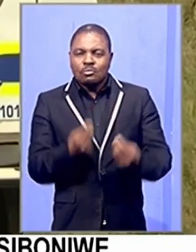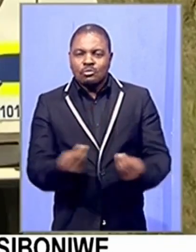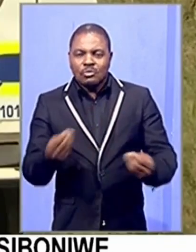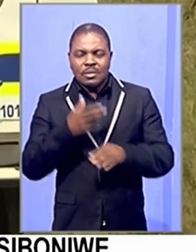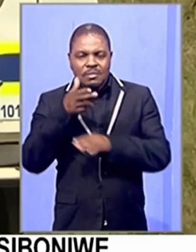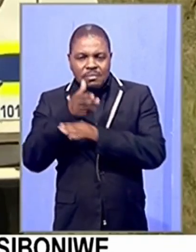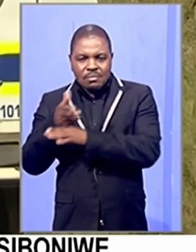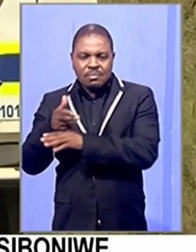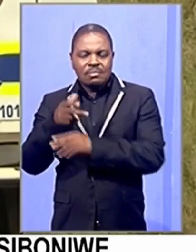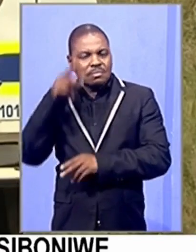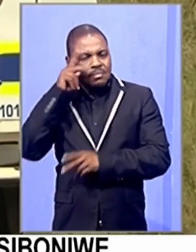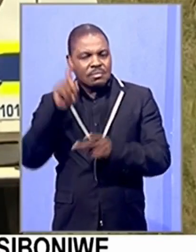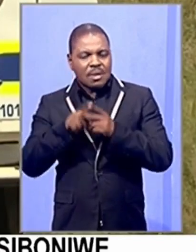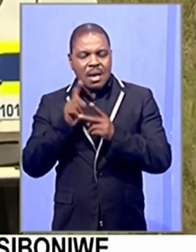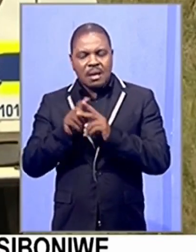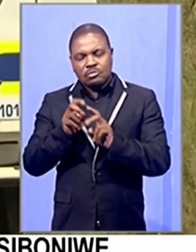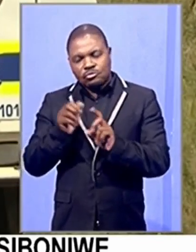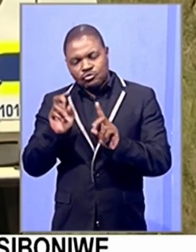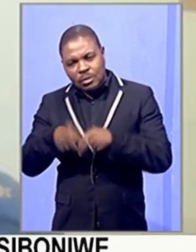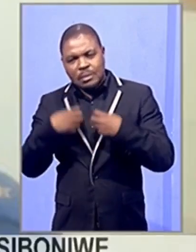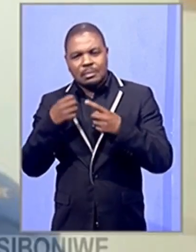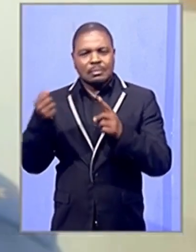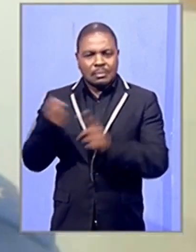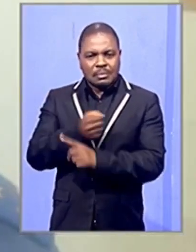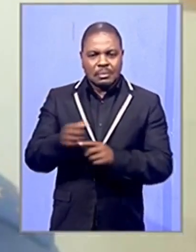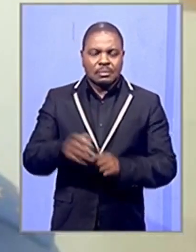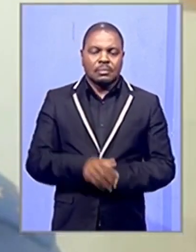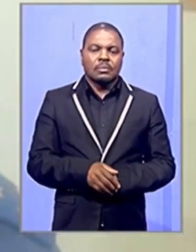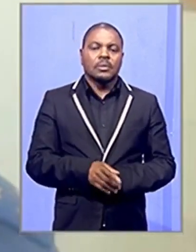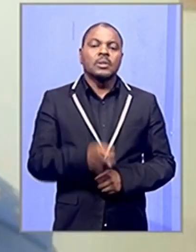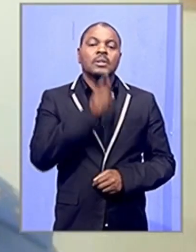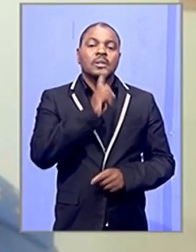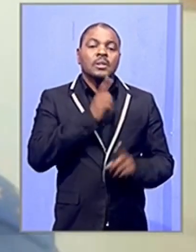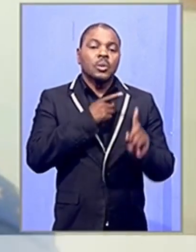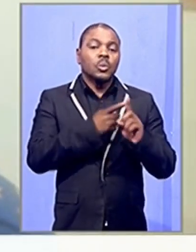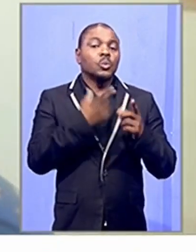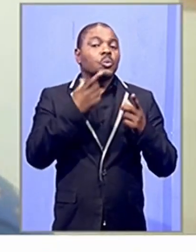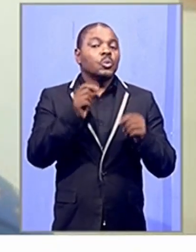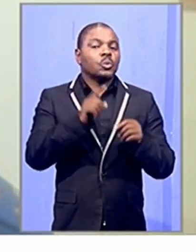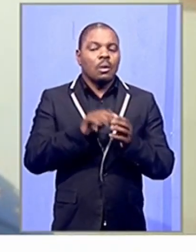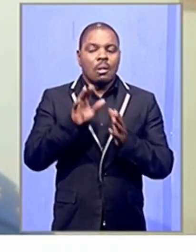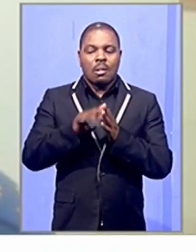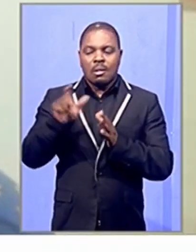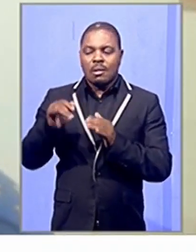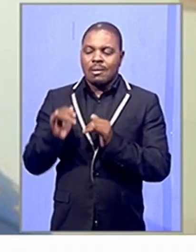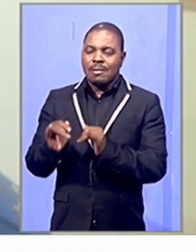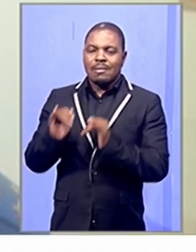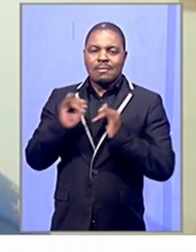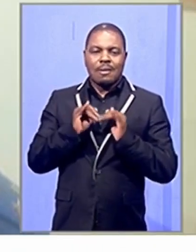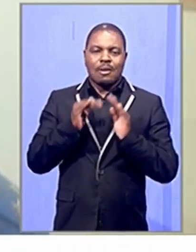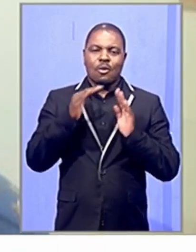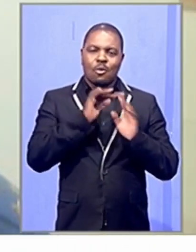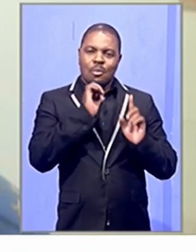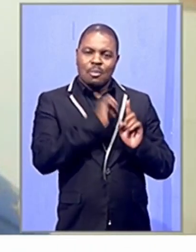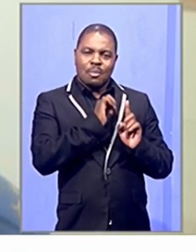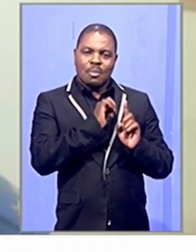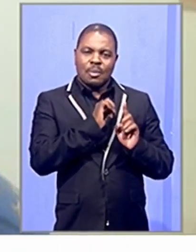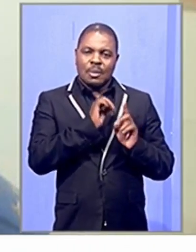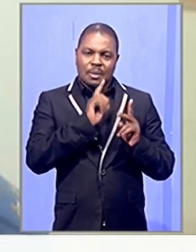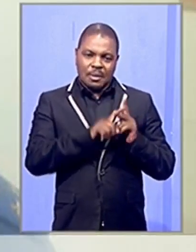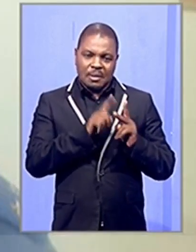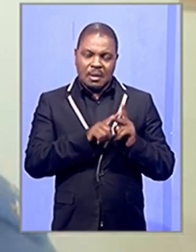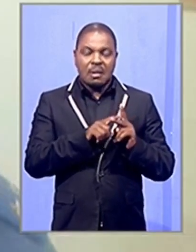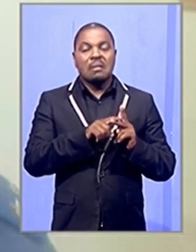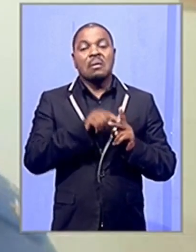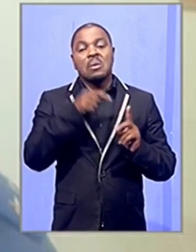go sotla ka thobalano. This particular educator would invite the learners to his place, and then from